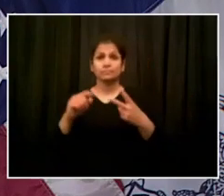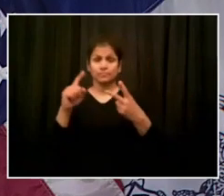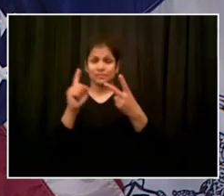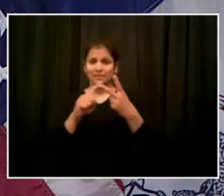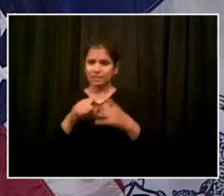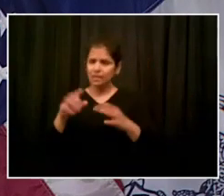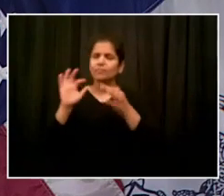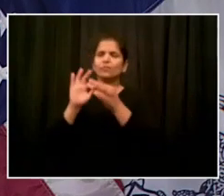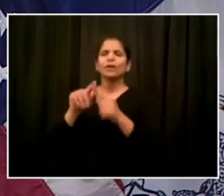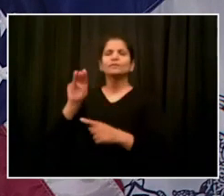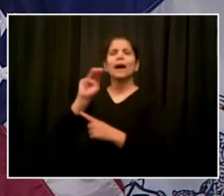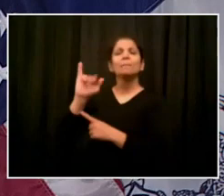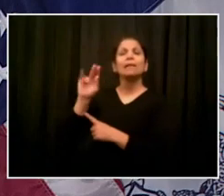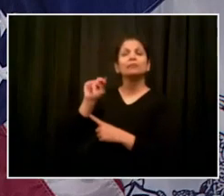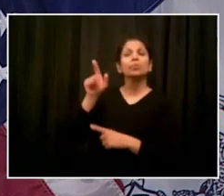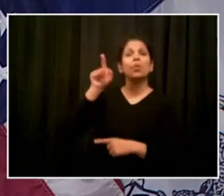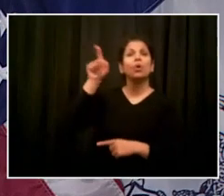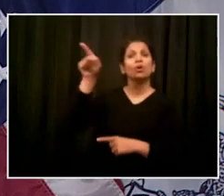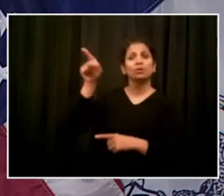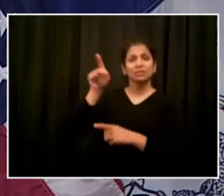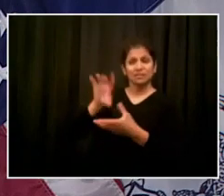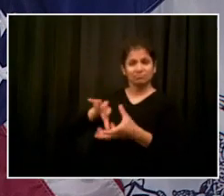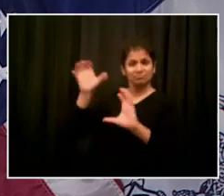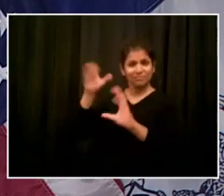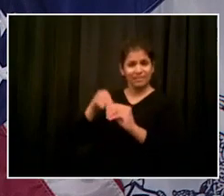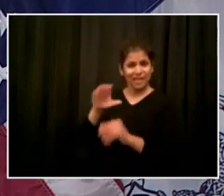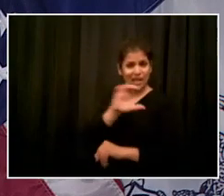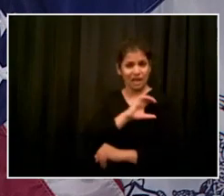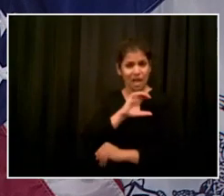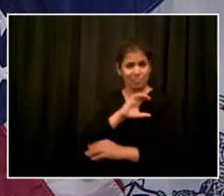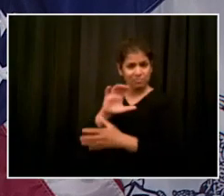out, you know, and that took 5 years, yet